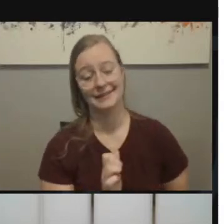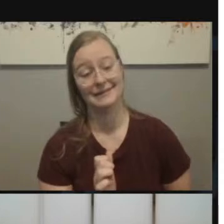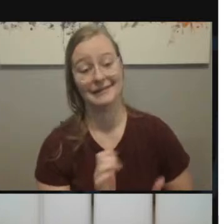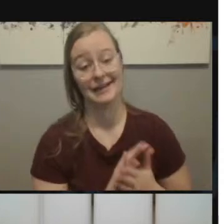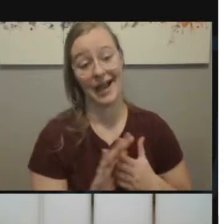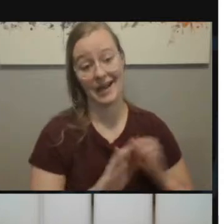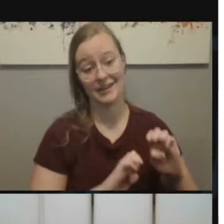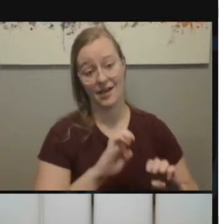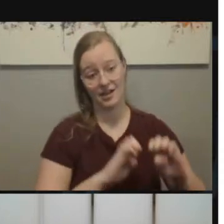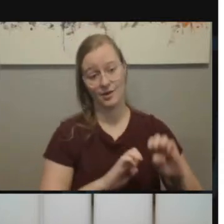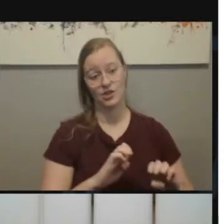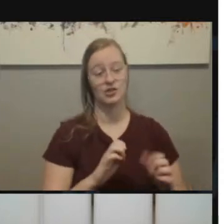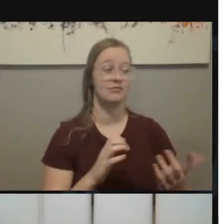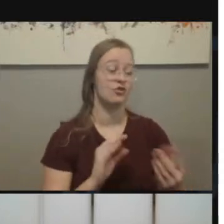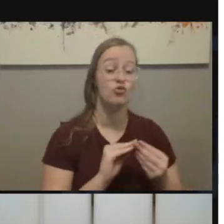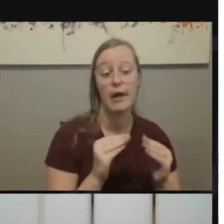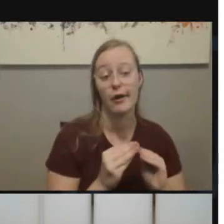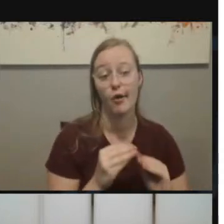of it as numerical